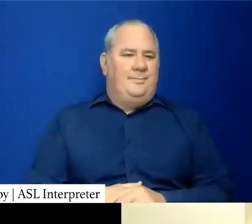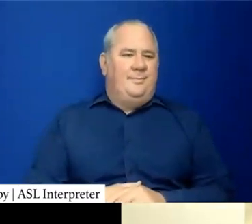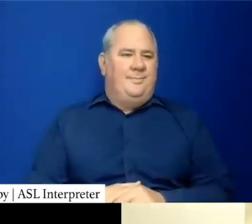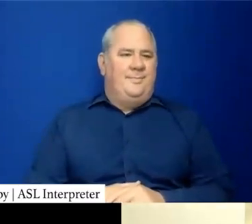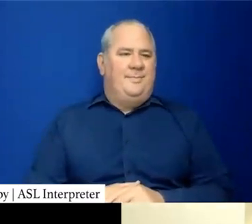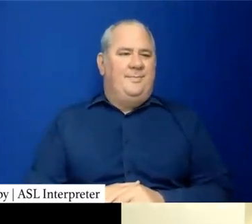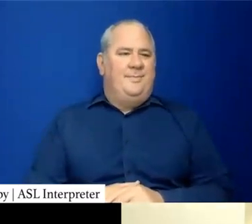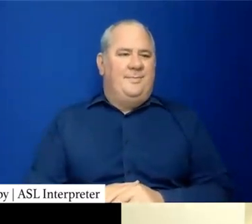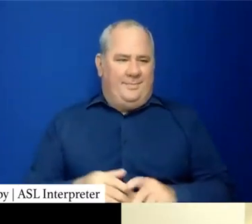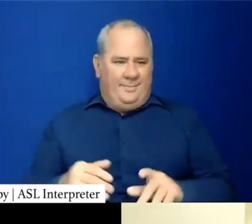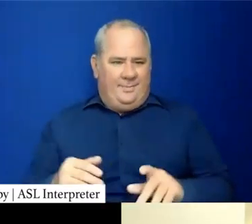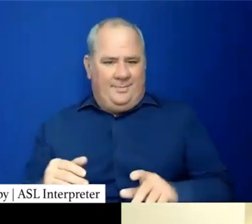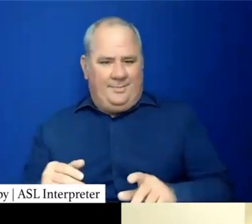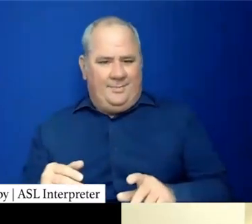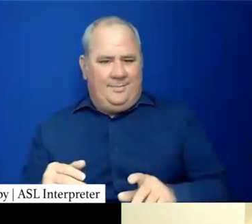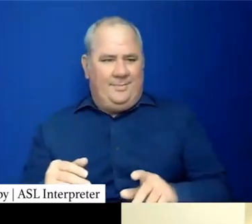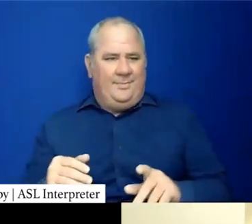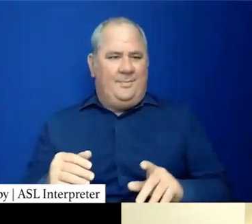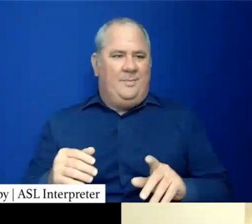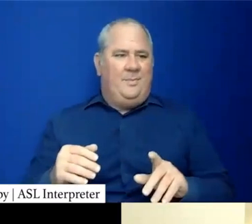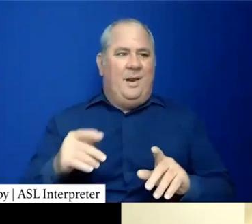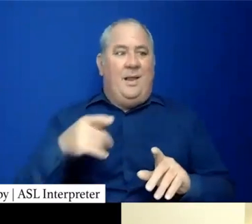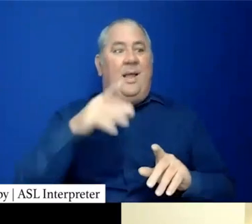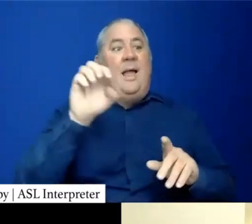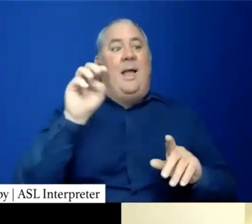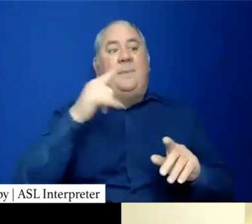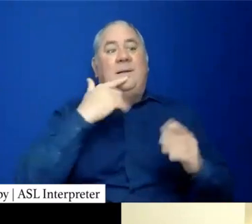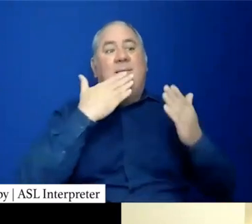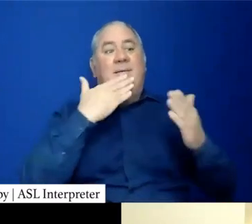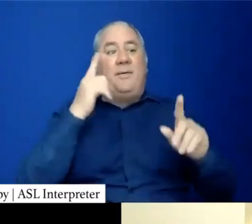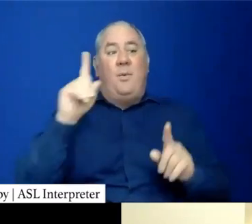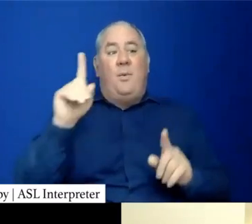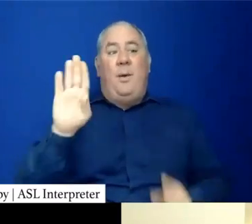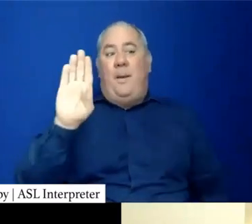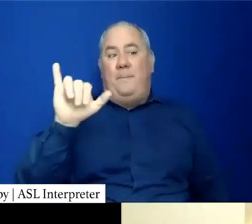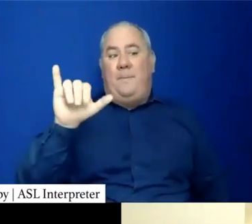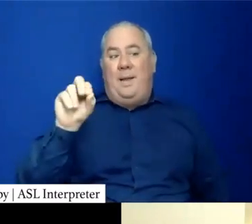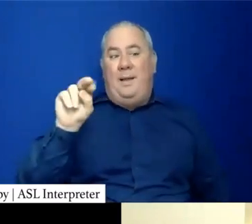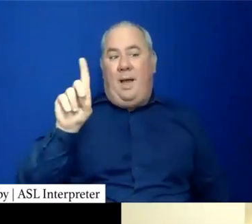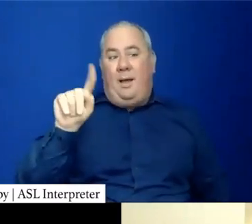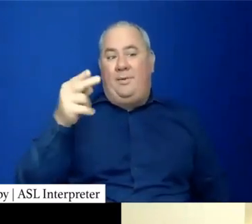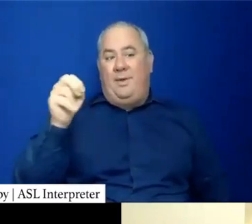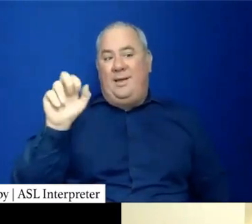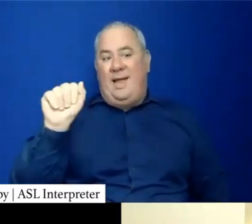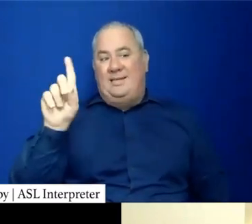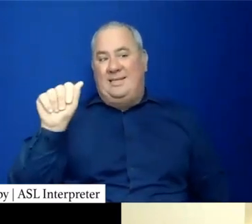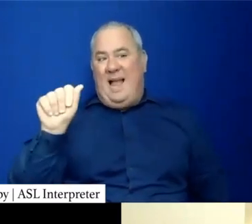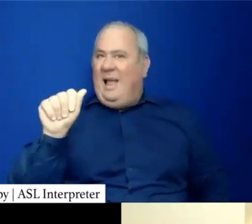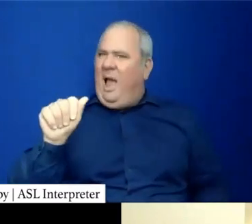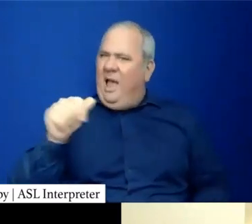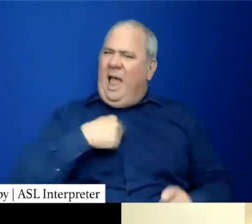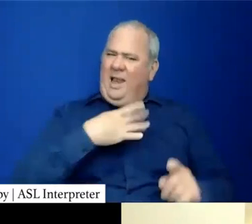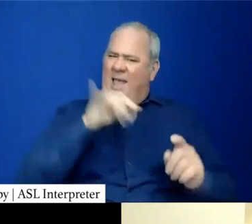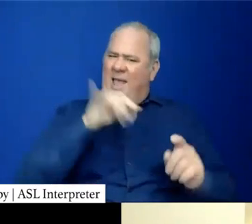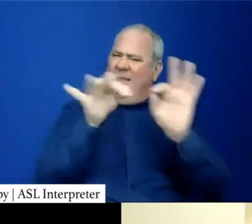at you. Nice. About how you had to advocate for your supervisee with disability, then you